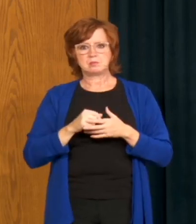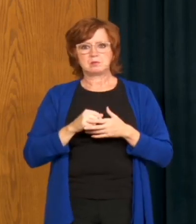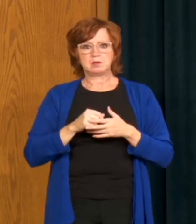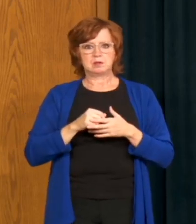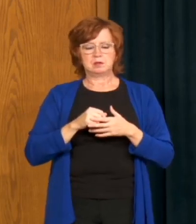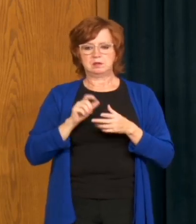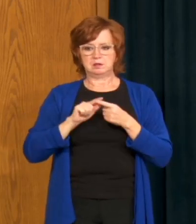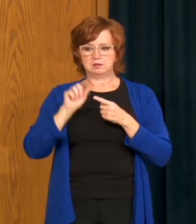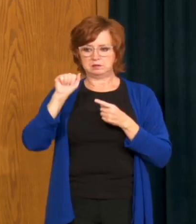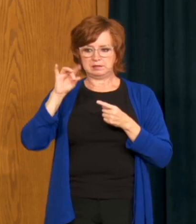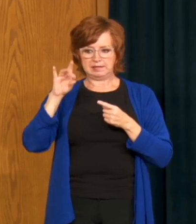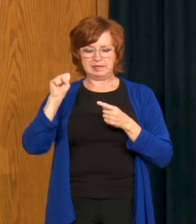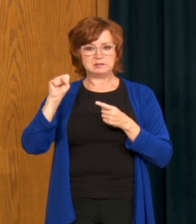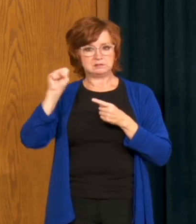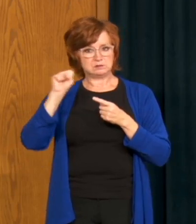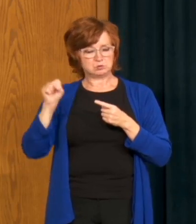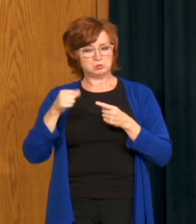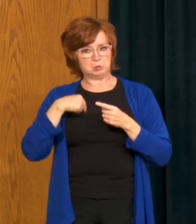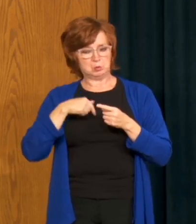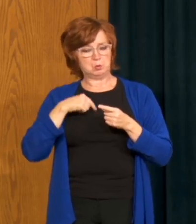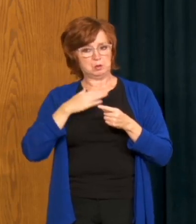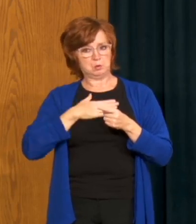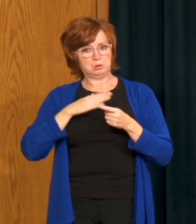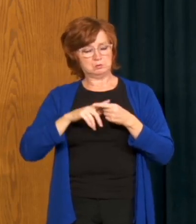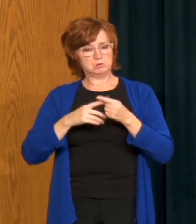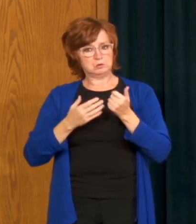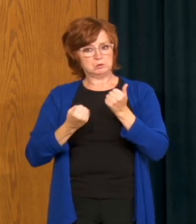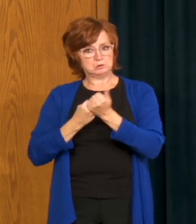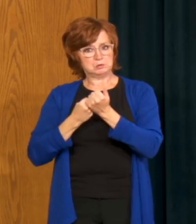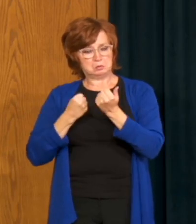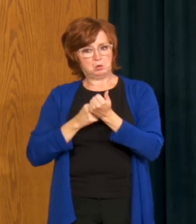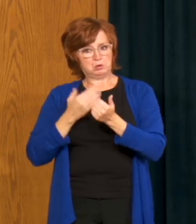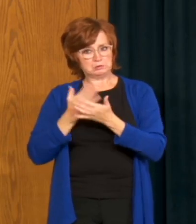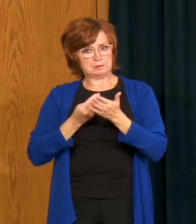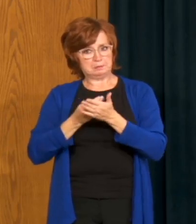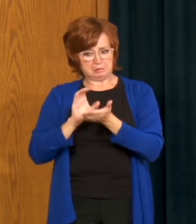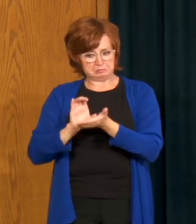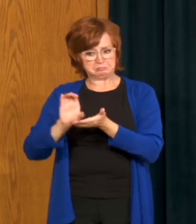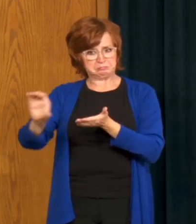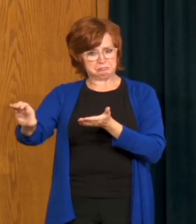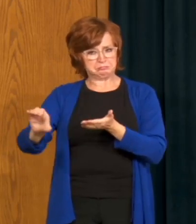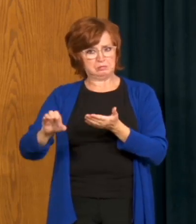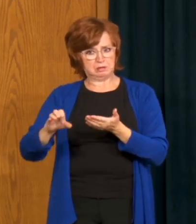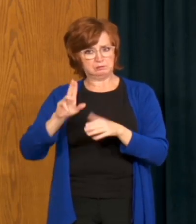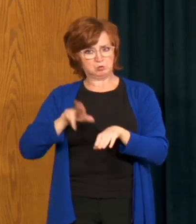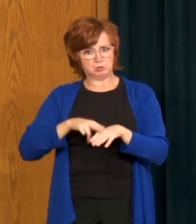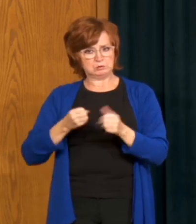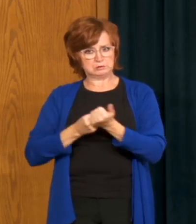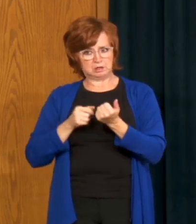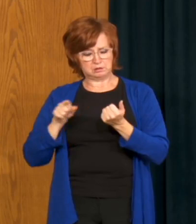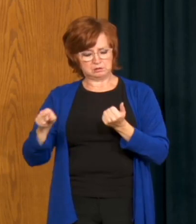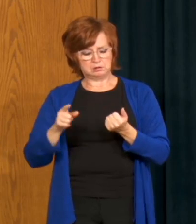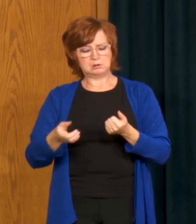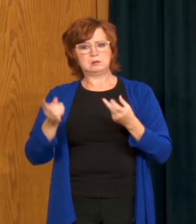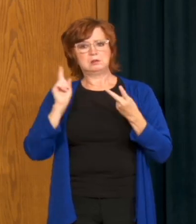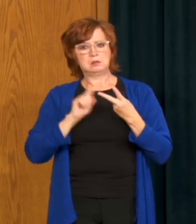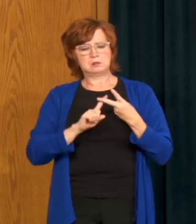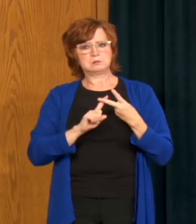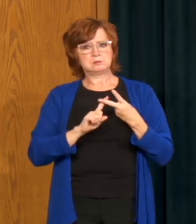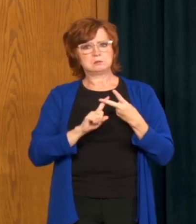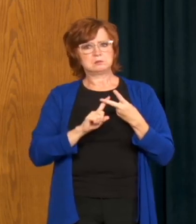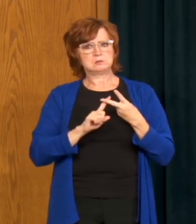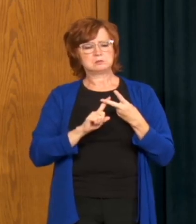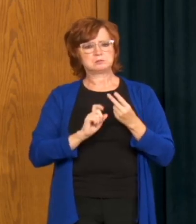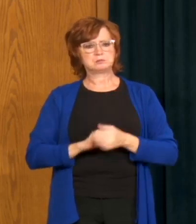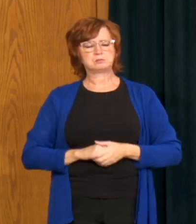Aid Saskatoon, to a level today, and we'll continue to in the future, and we'll continue to look at